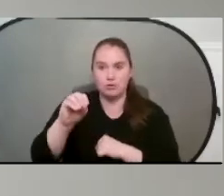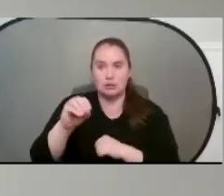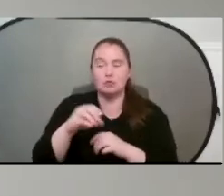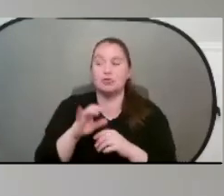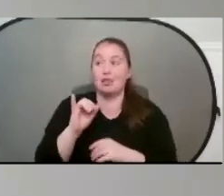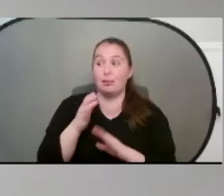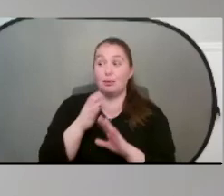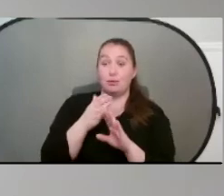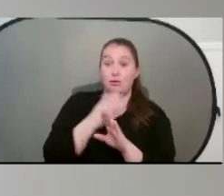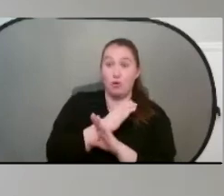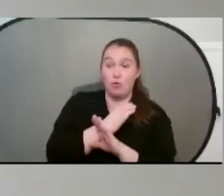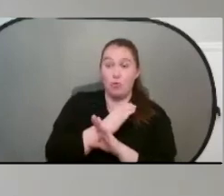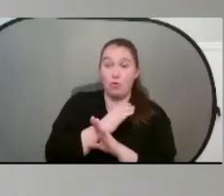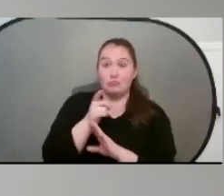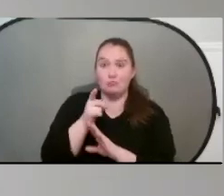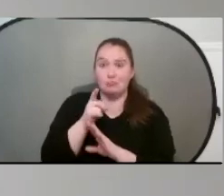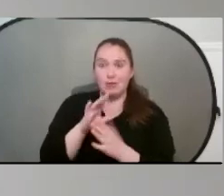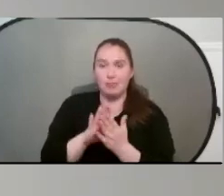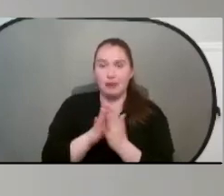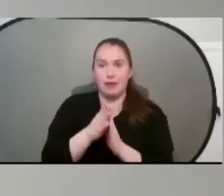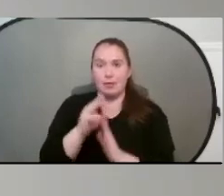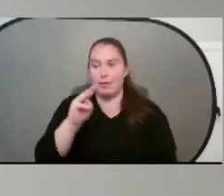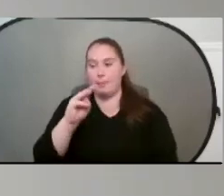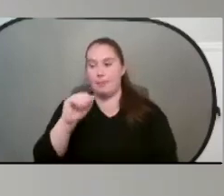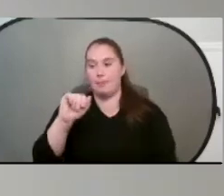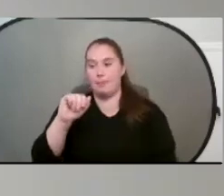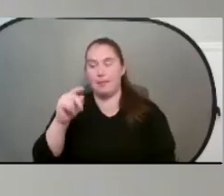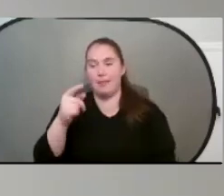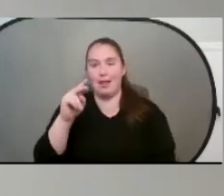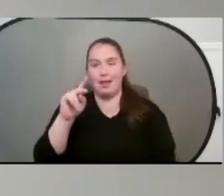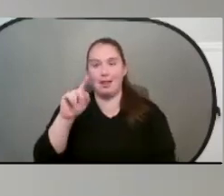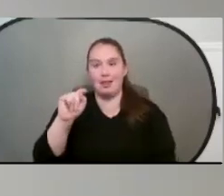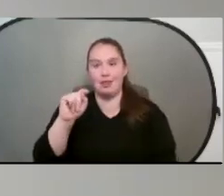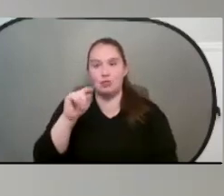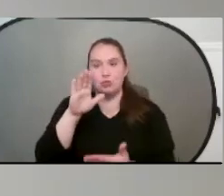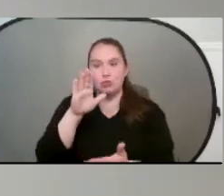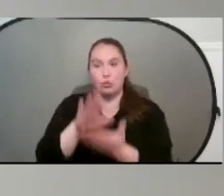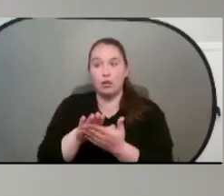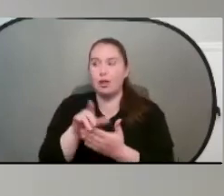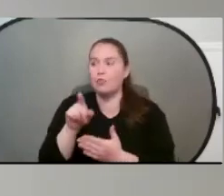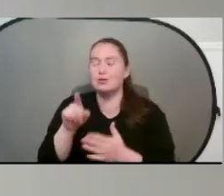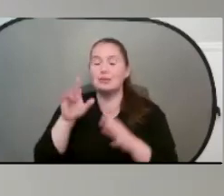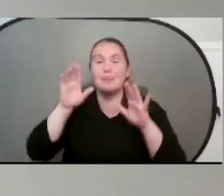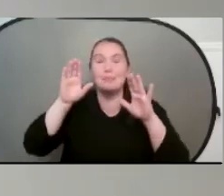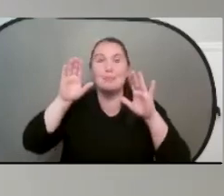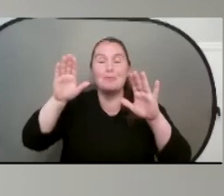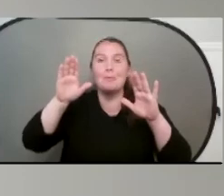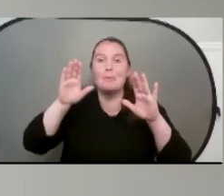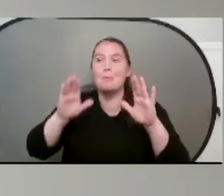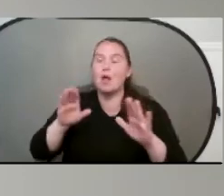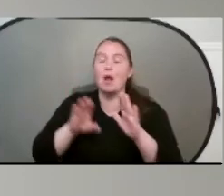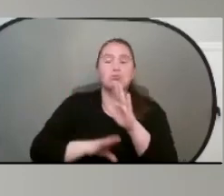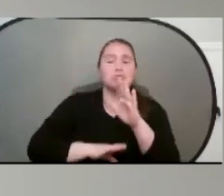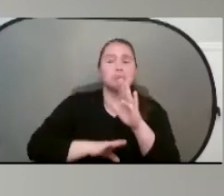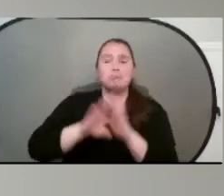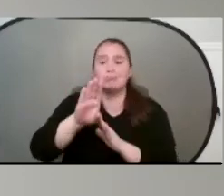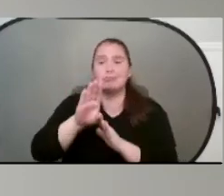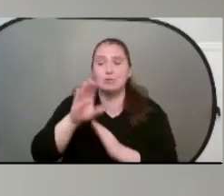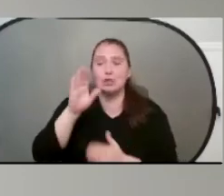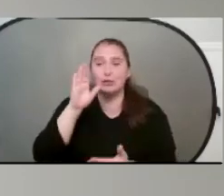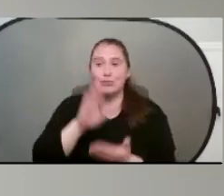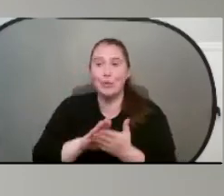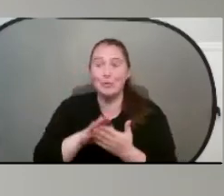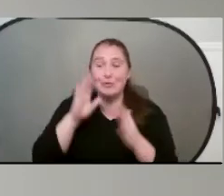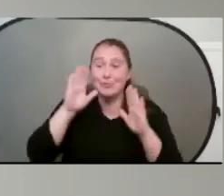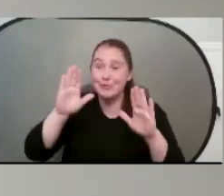was before it became a magnet school. And it was thriving. It was an amazing community. was wonderful